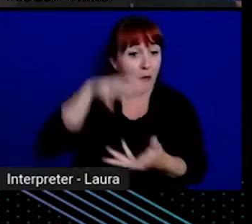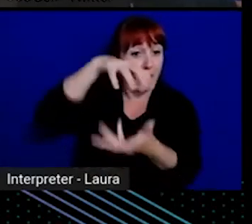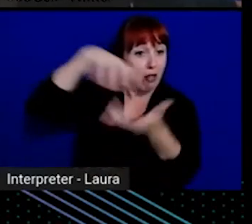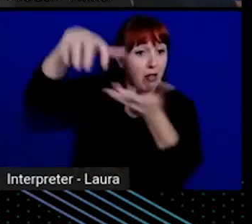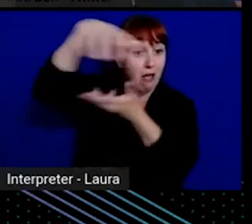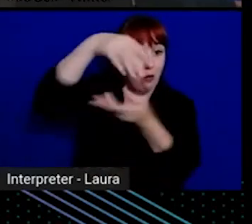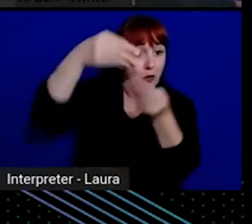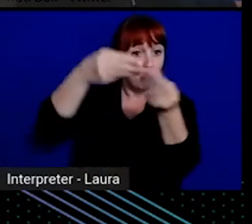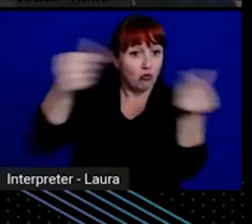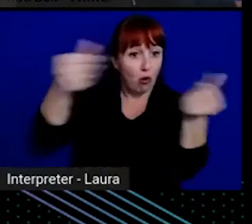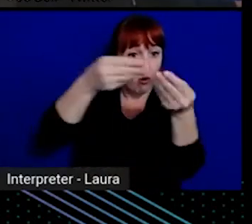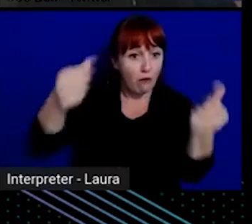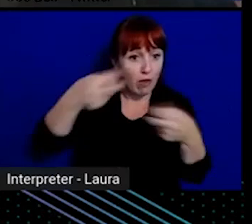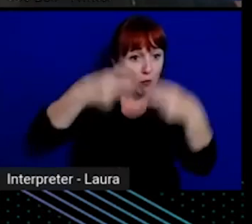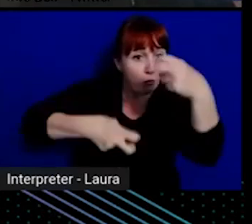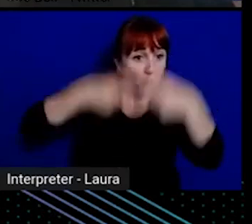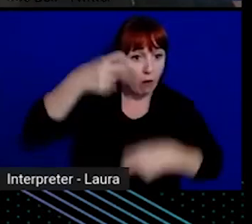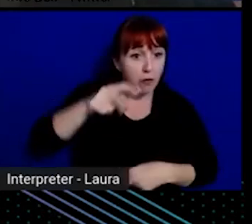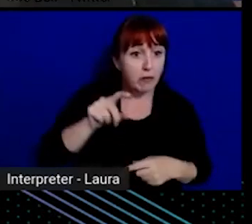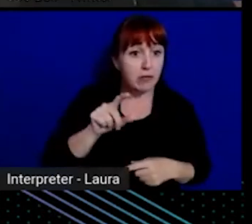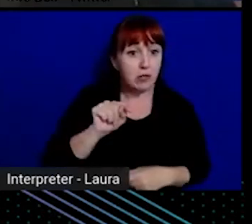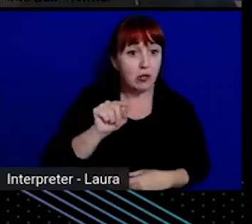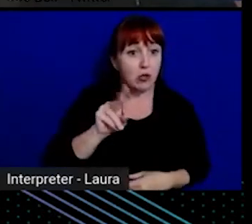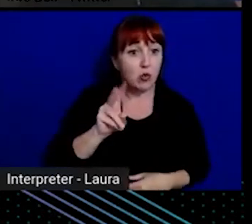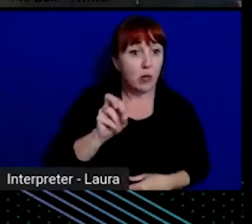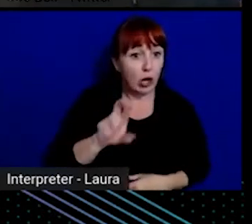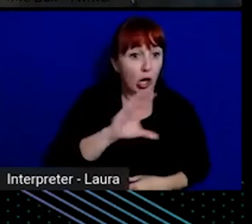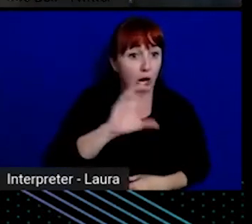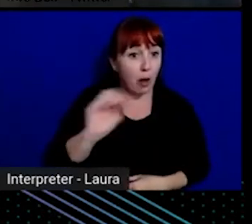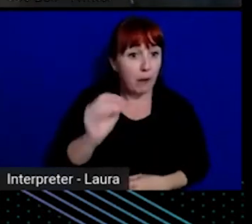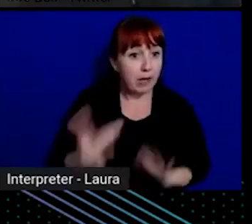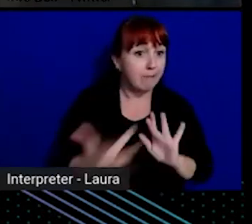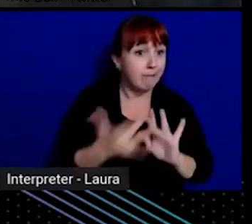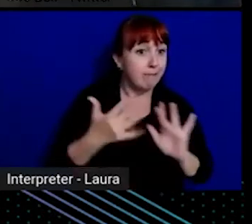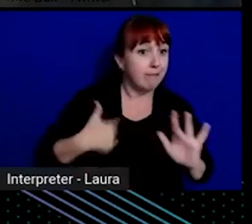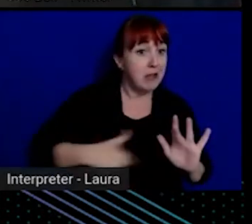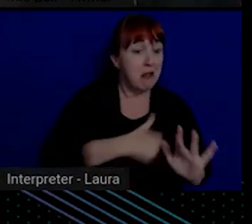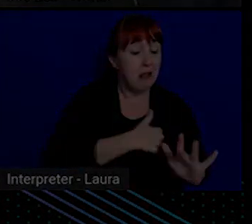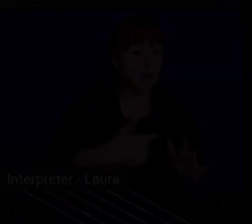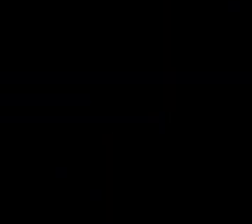problems at Twitter, come see us. Thanks.